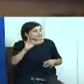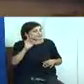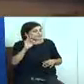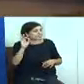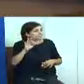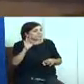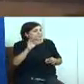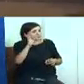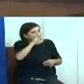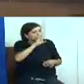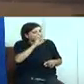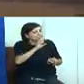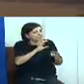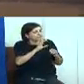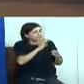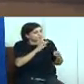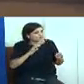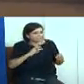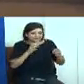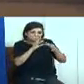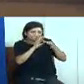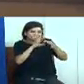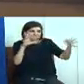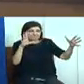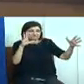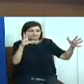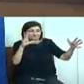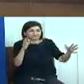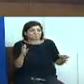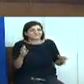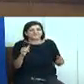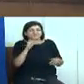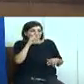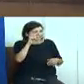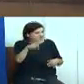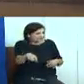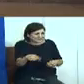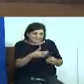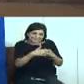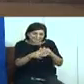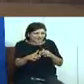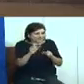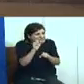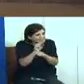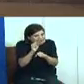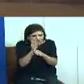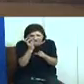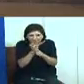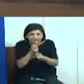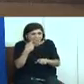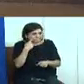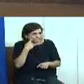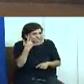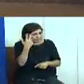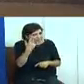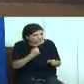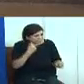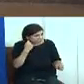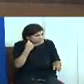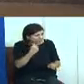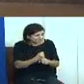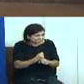Who has worked diligently over the last couple of years, last 3 years.